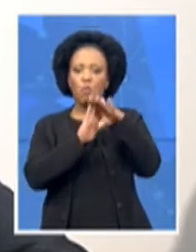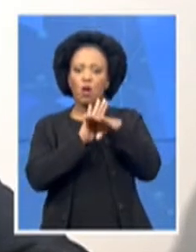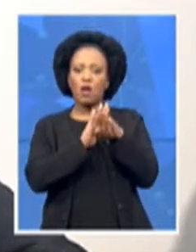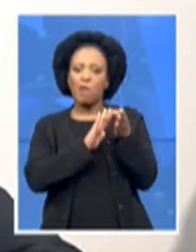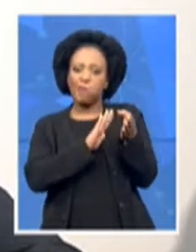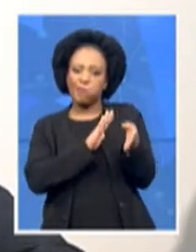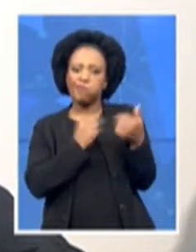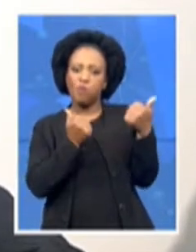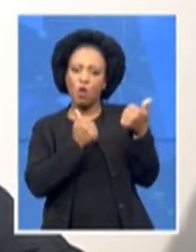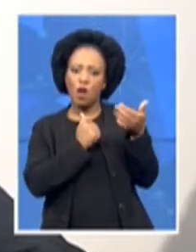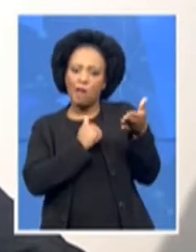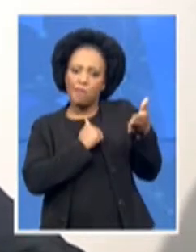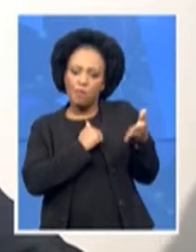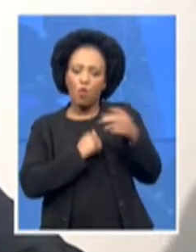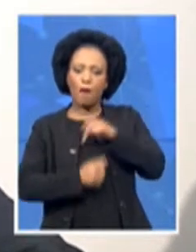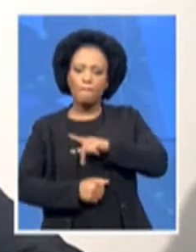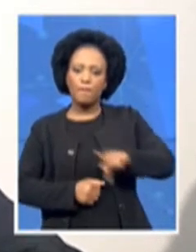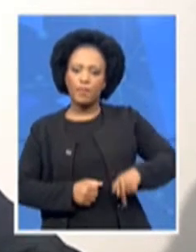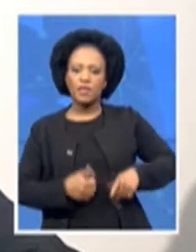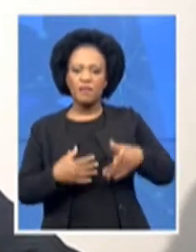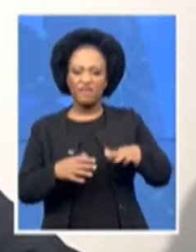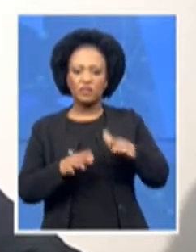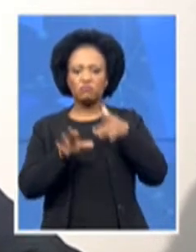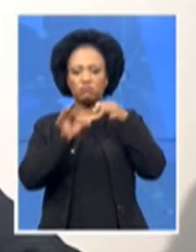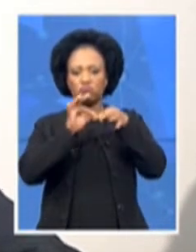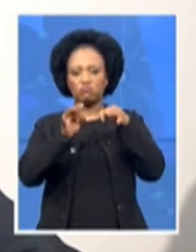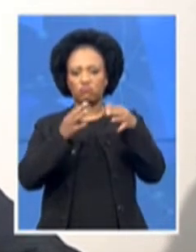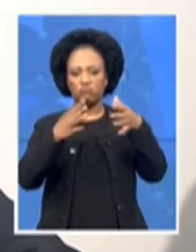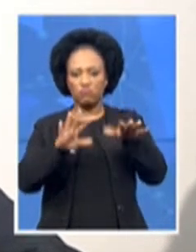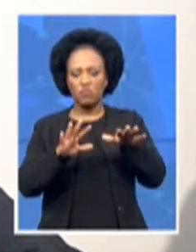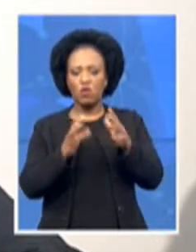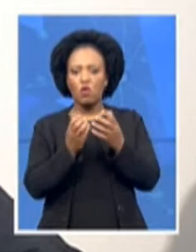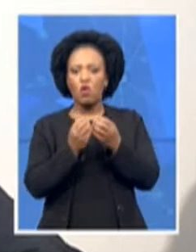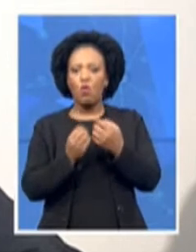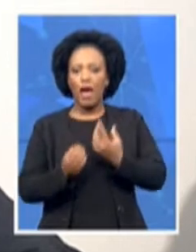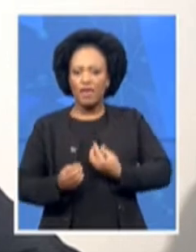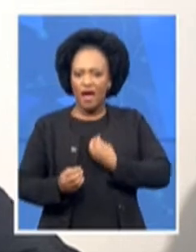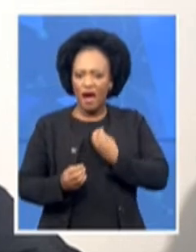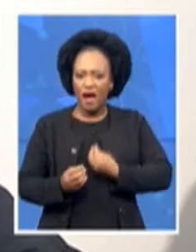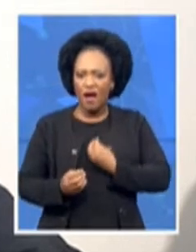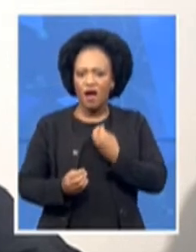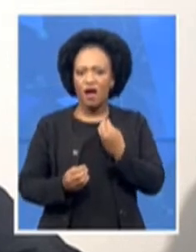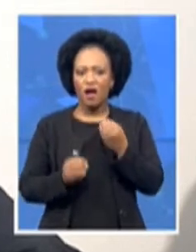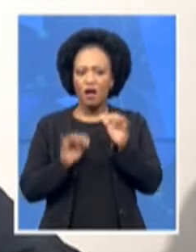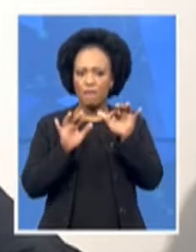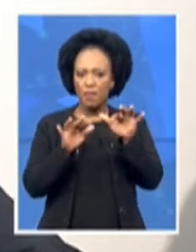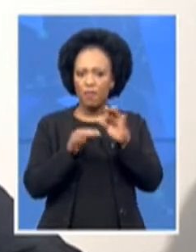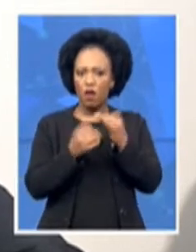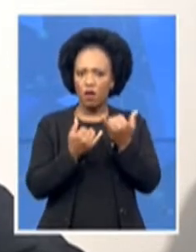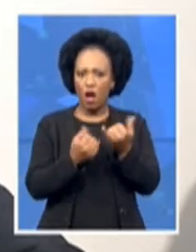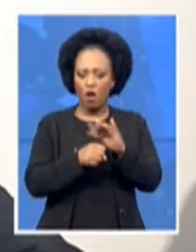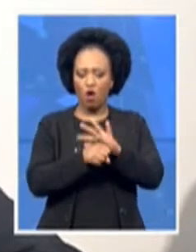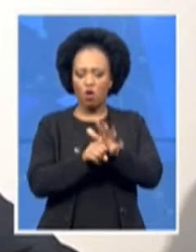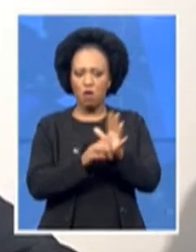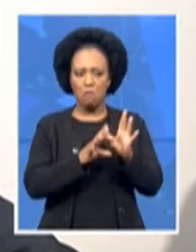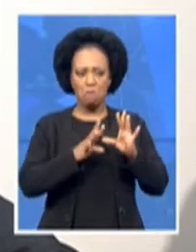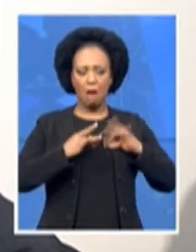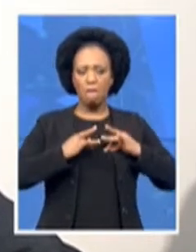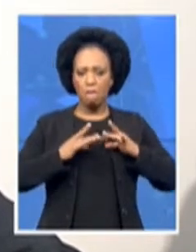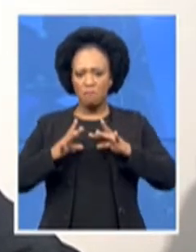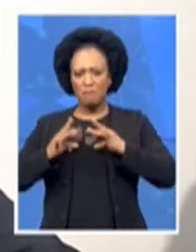starting to see a lot of infections amongst younger people. Now, some of the vaccines, for instance,